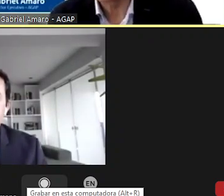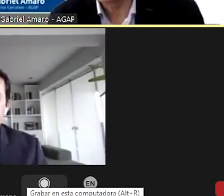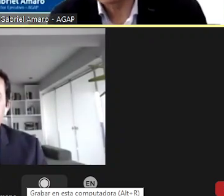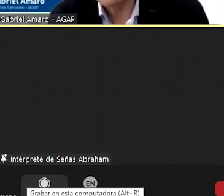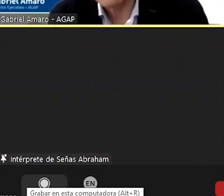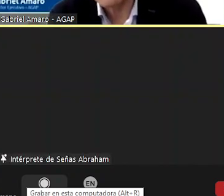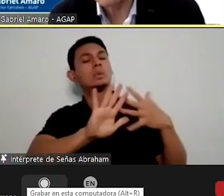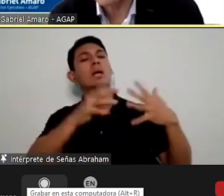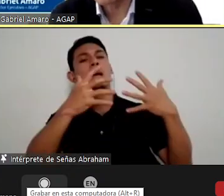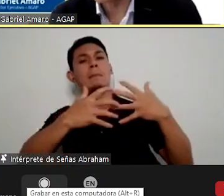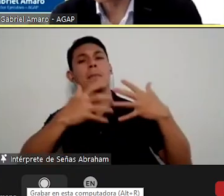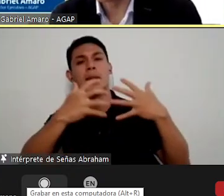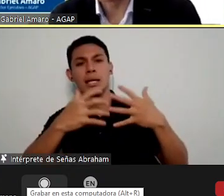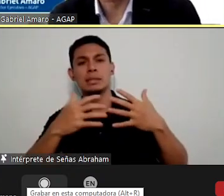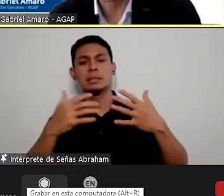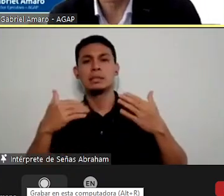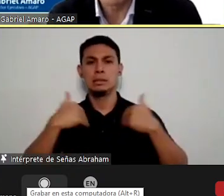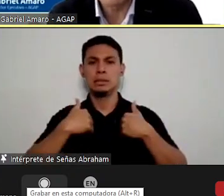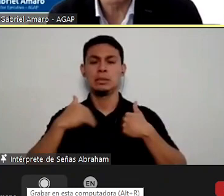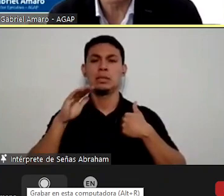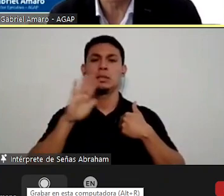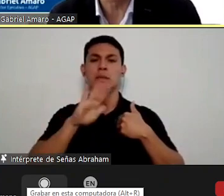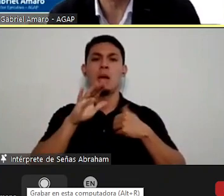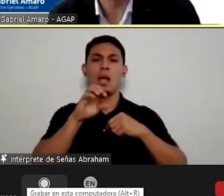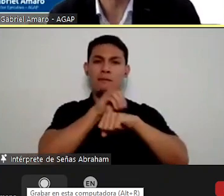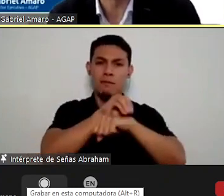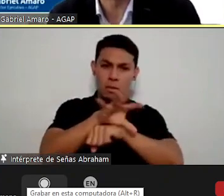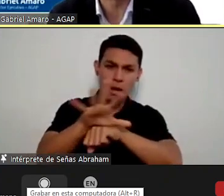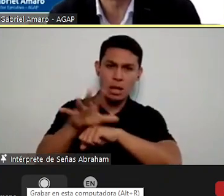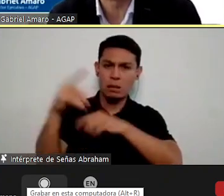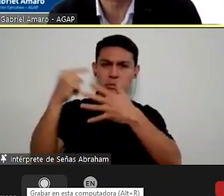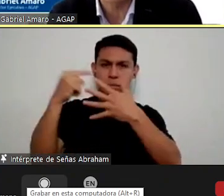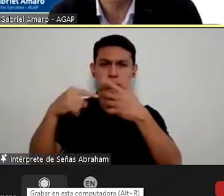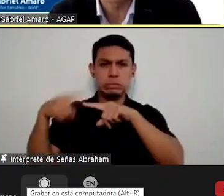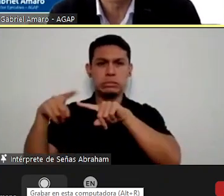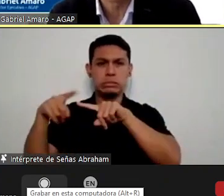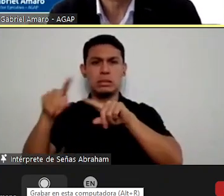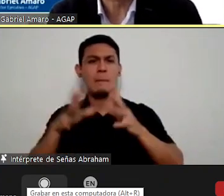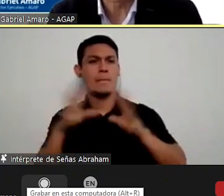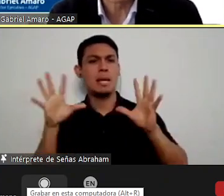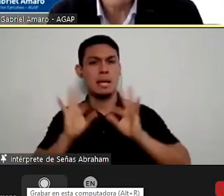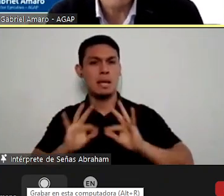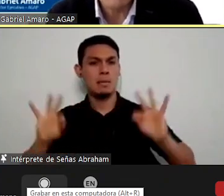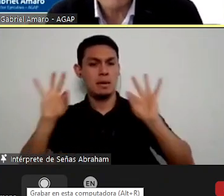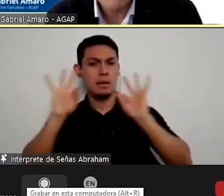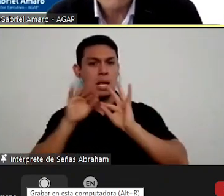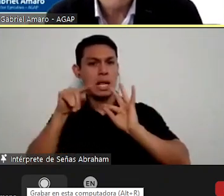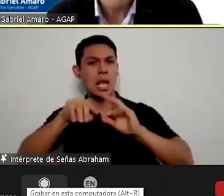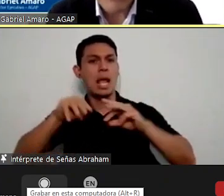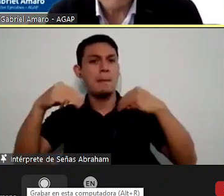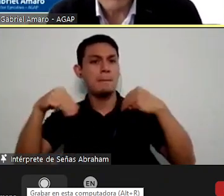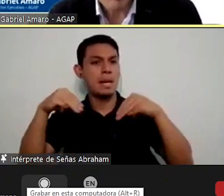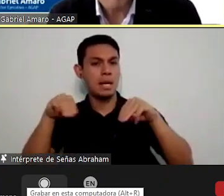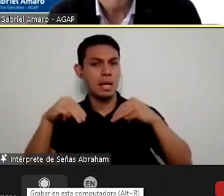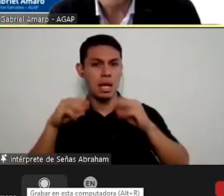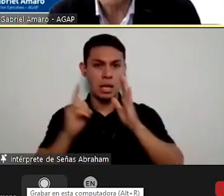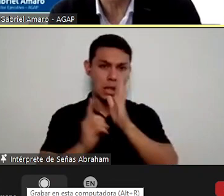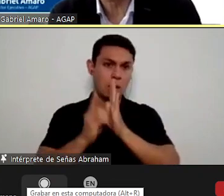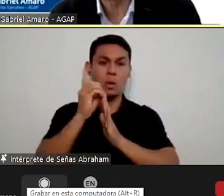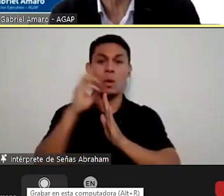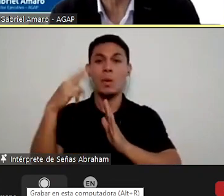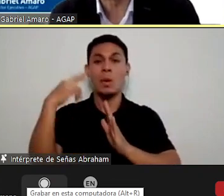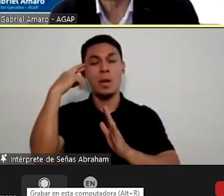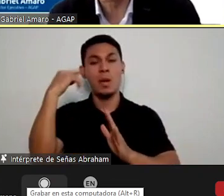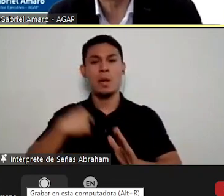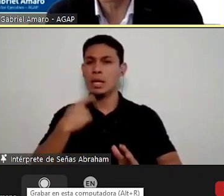the company characteristics that the impact and they have the influence et cetera et cetera that is very important for